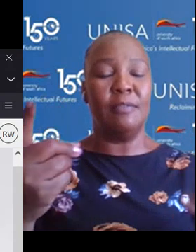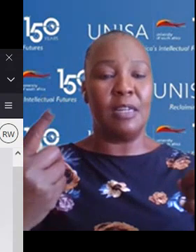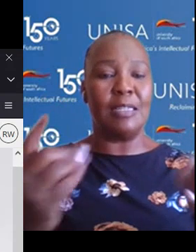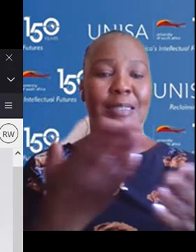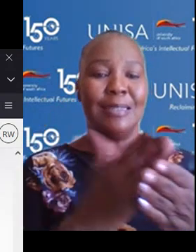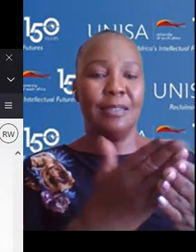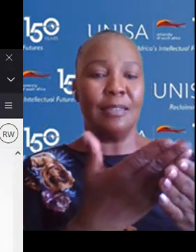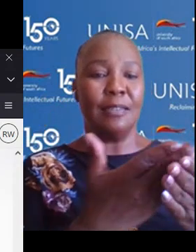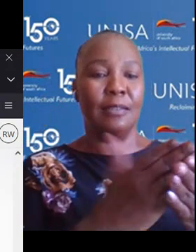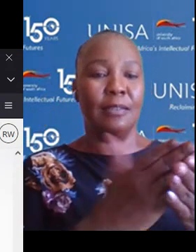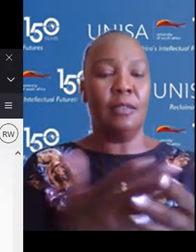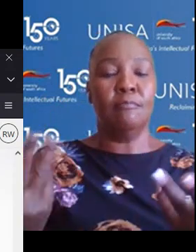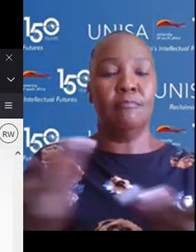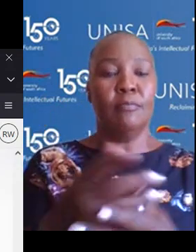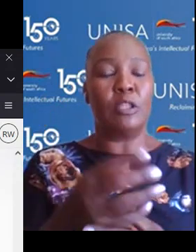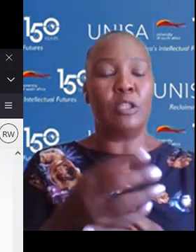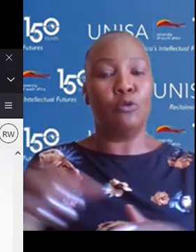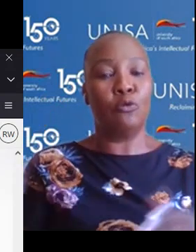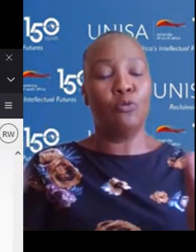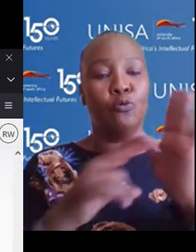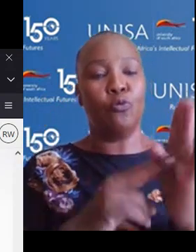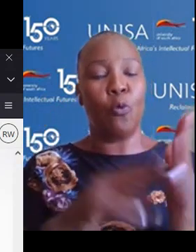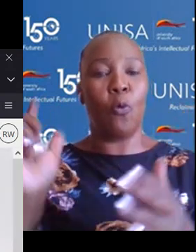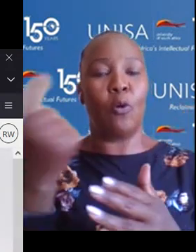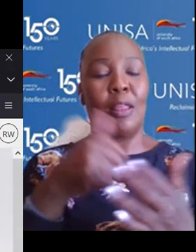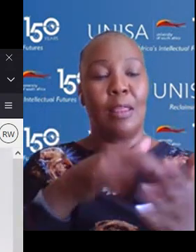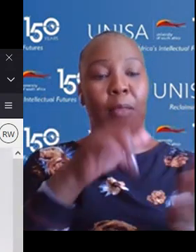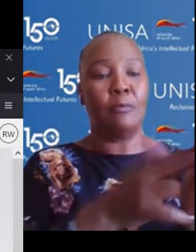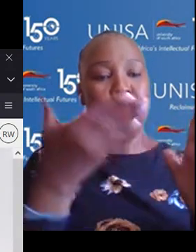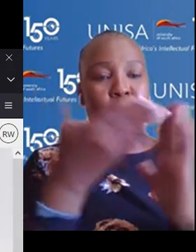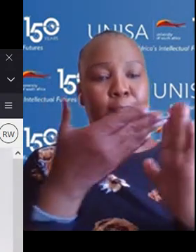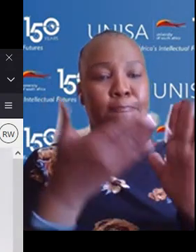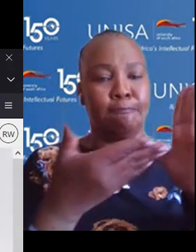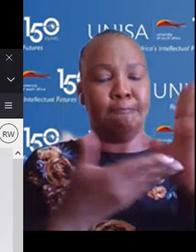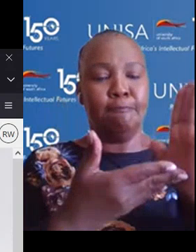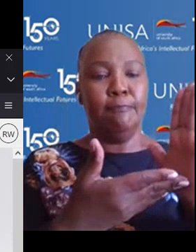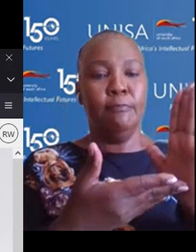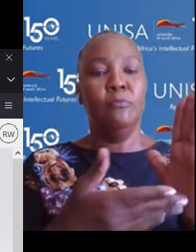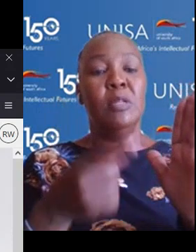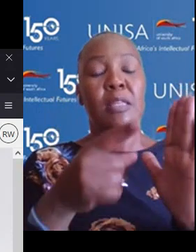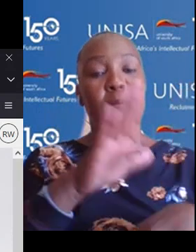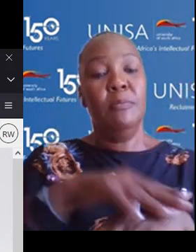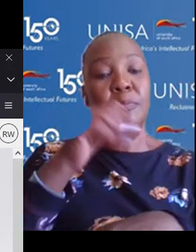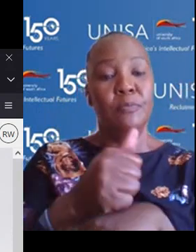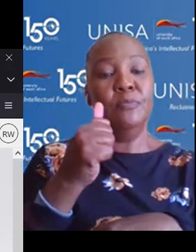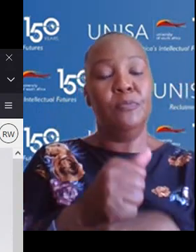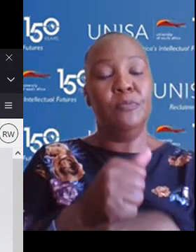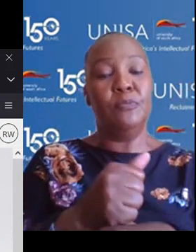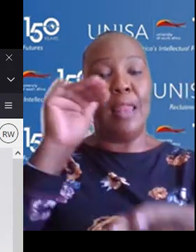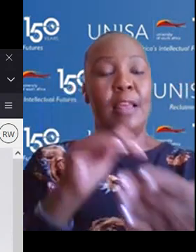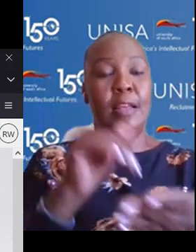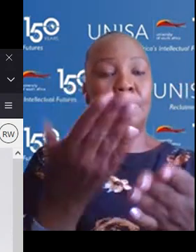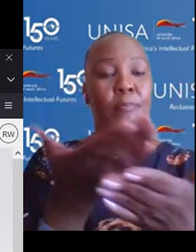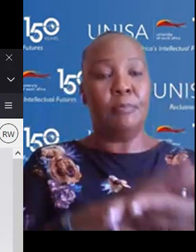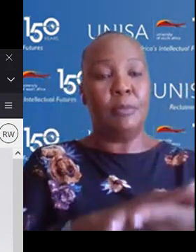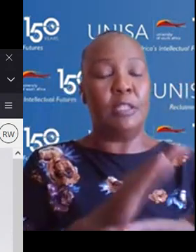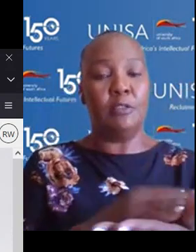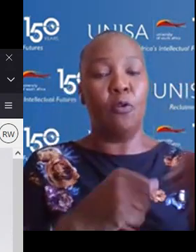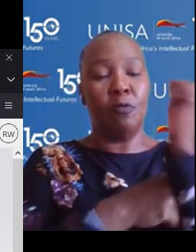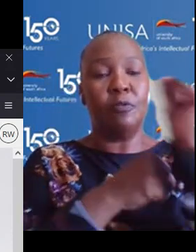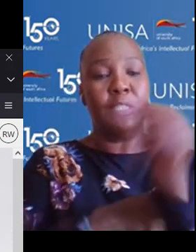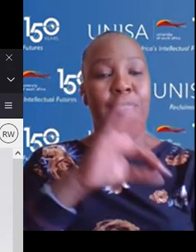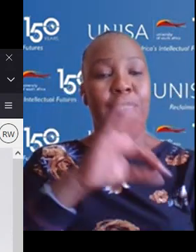it might even show all the apps that's available to you. So this is basically the landing page of Microsoft